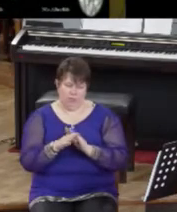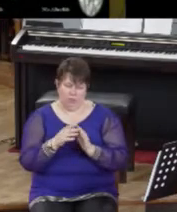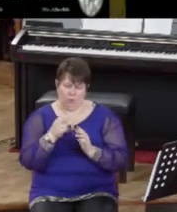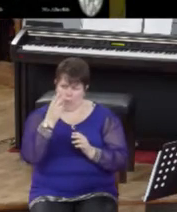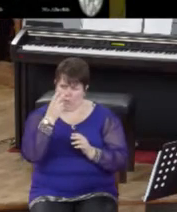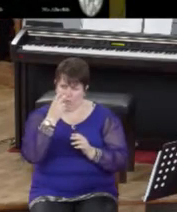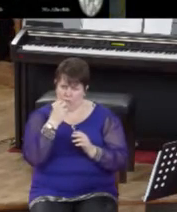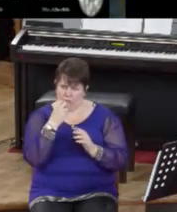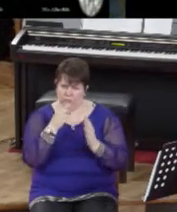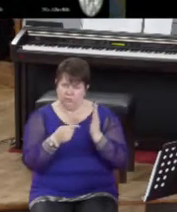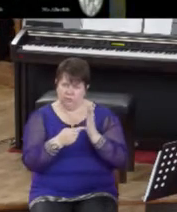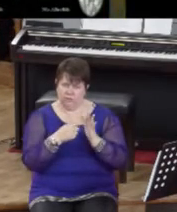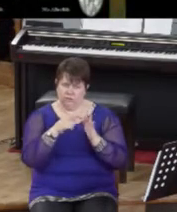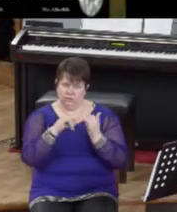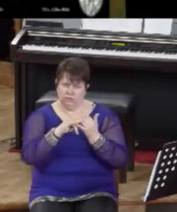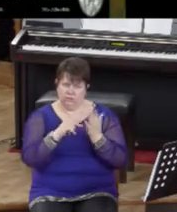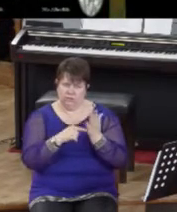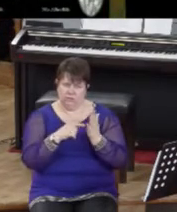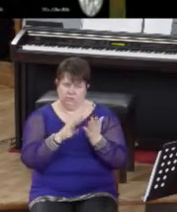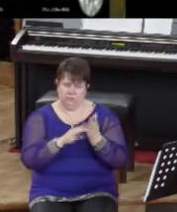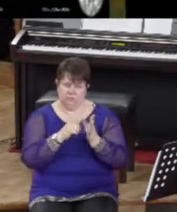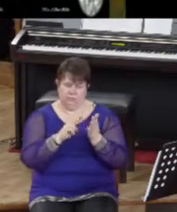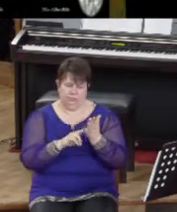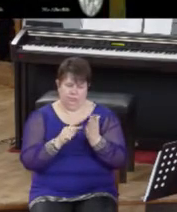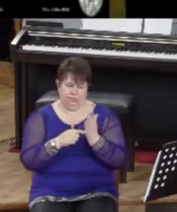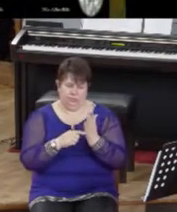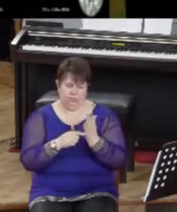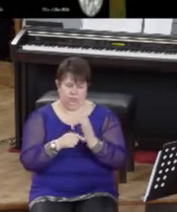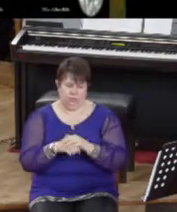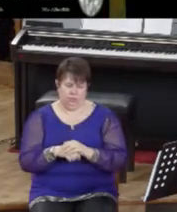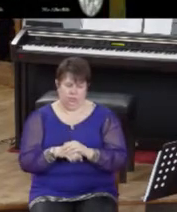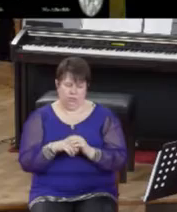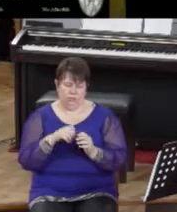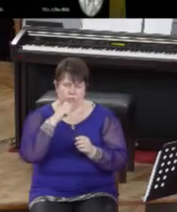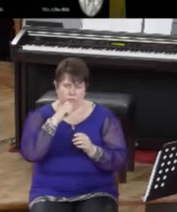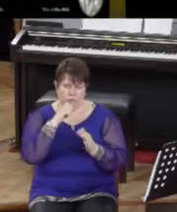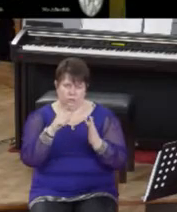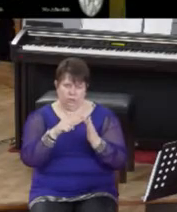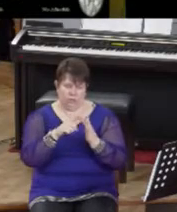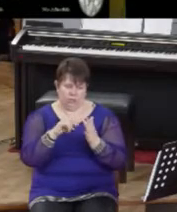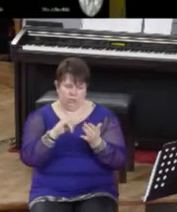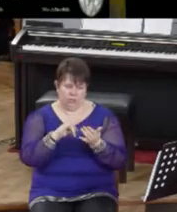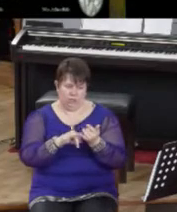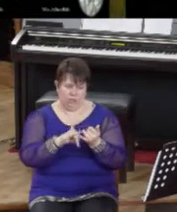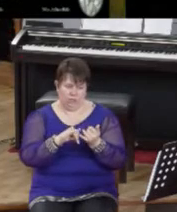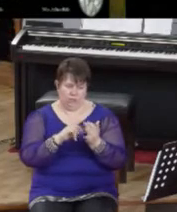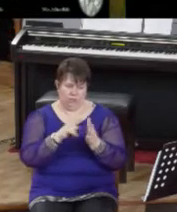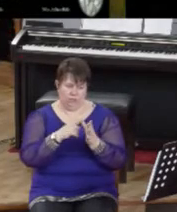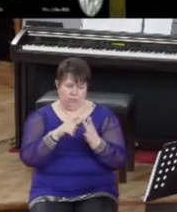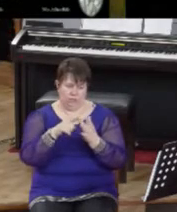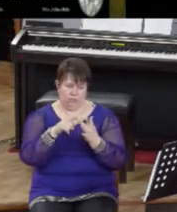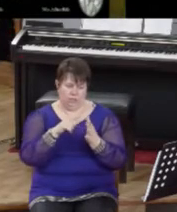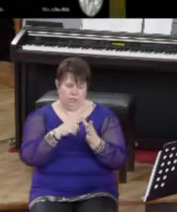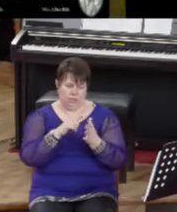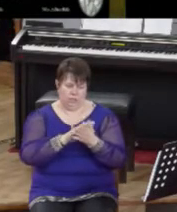in the Old Testament, where Isaiah spoke about a suffering servant.